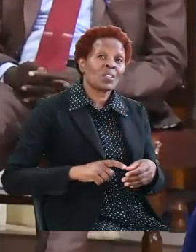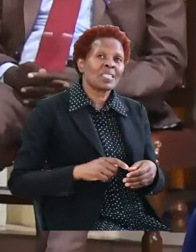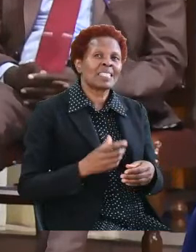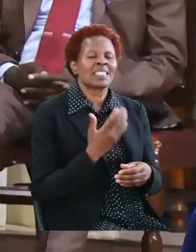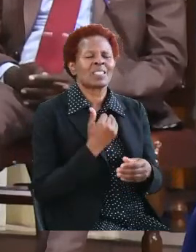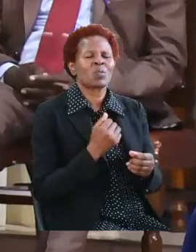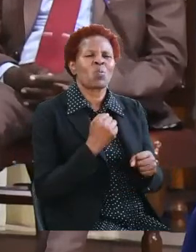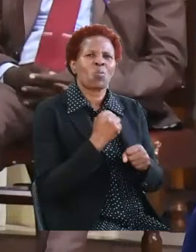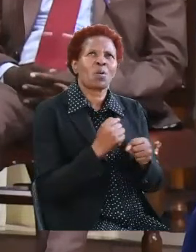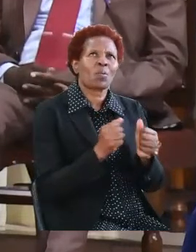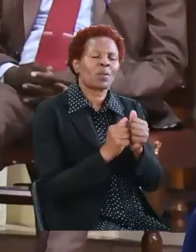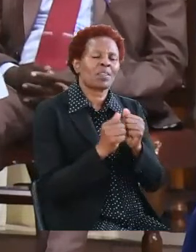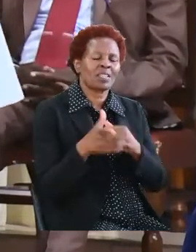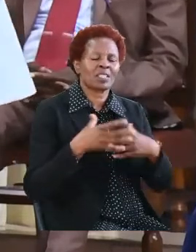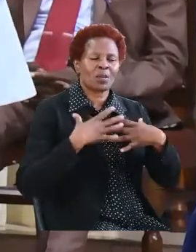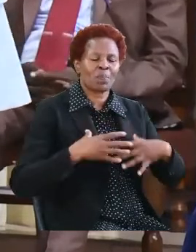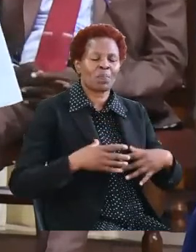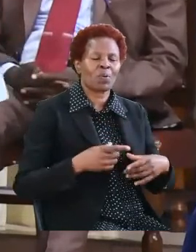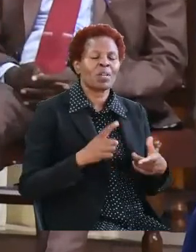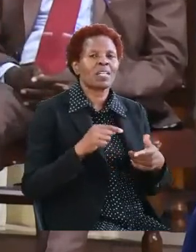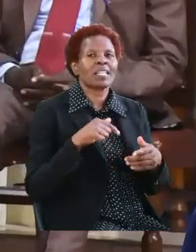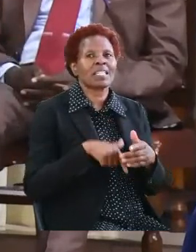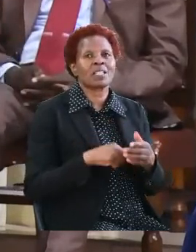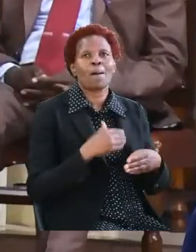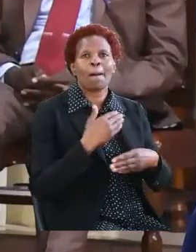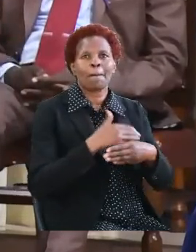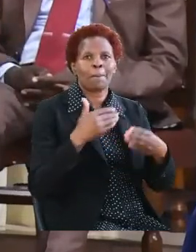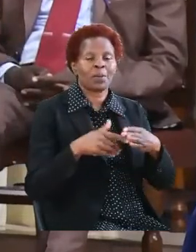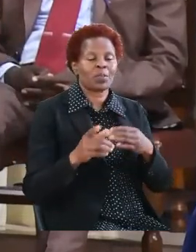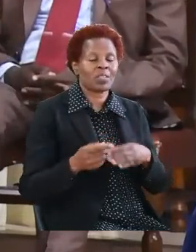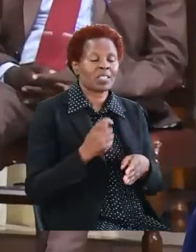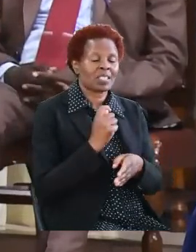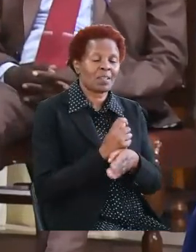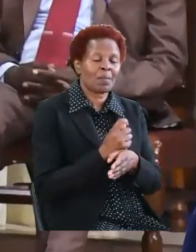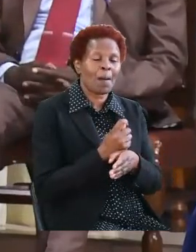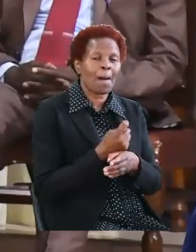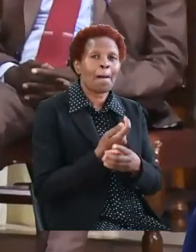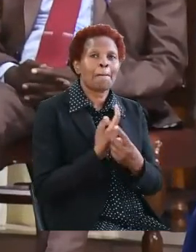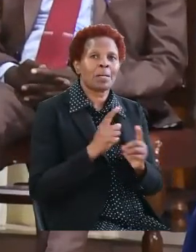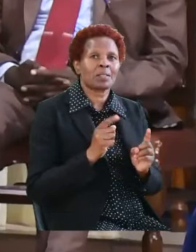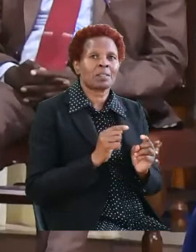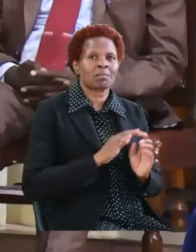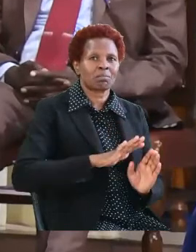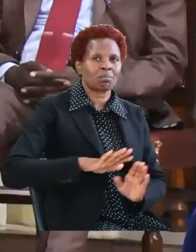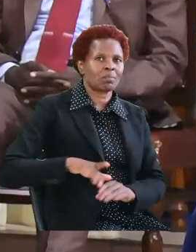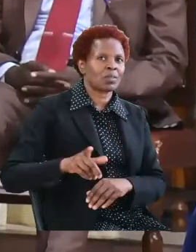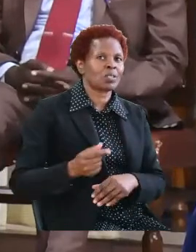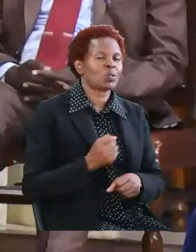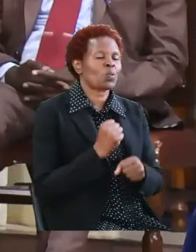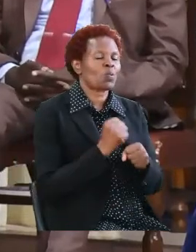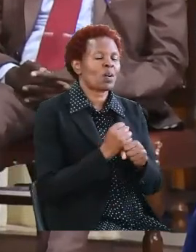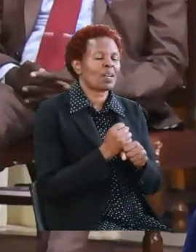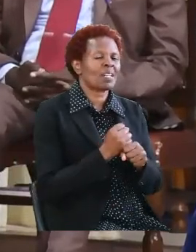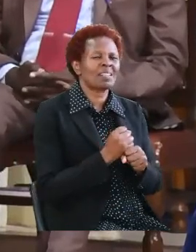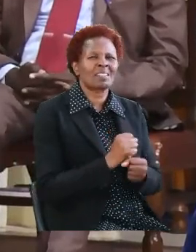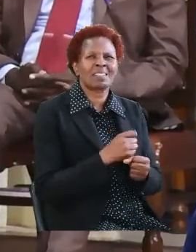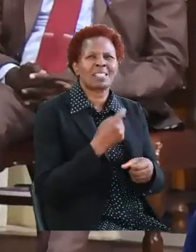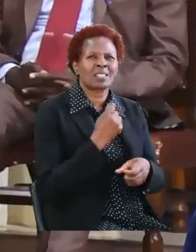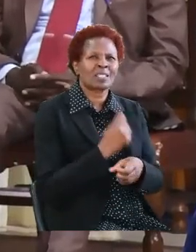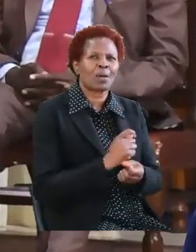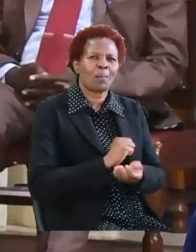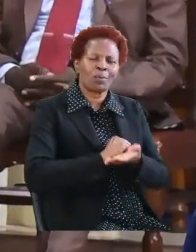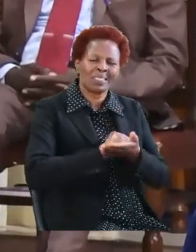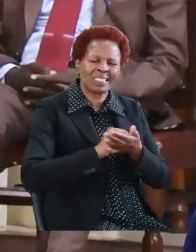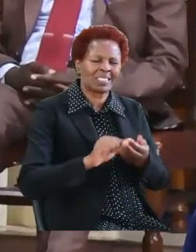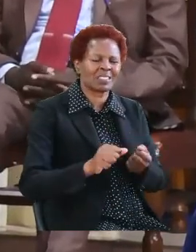work with them in rebuilding the temple. But they left the work, and the temple was in ruins. It was